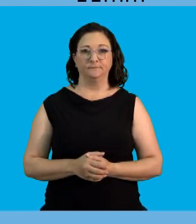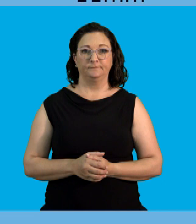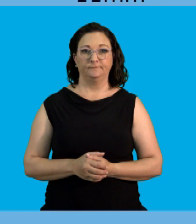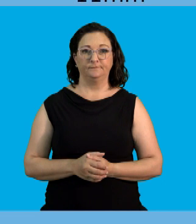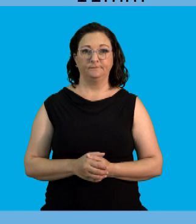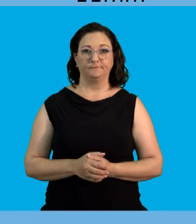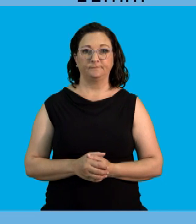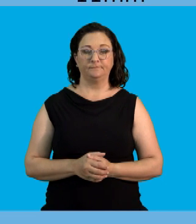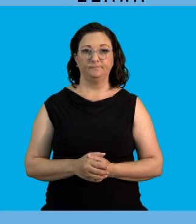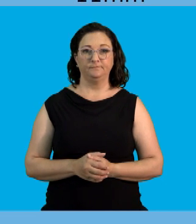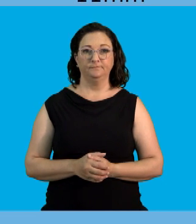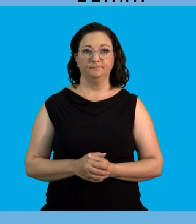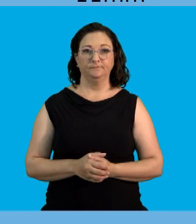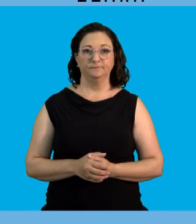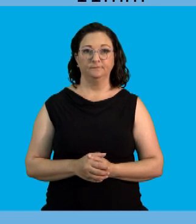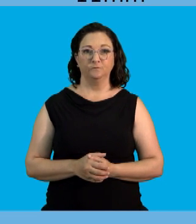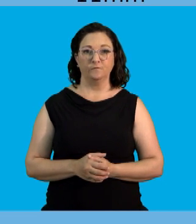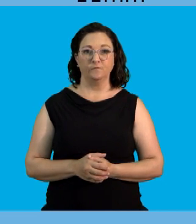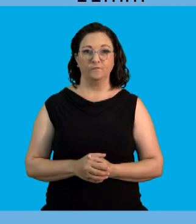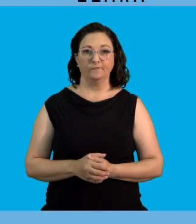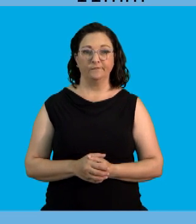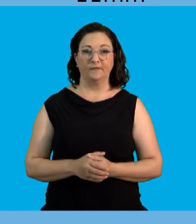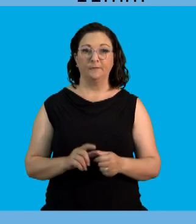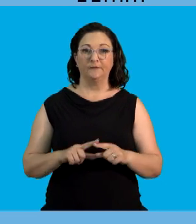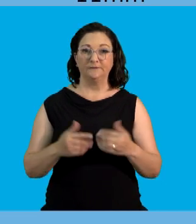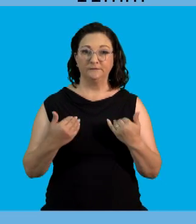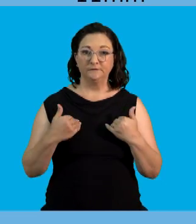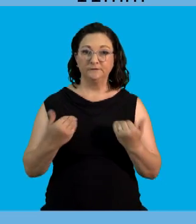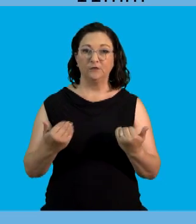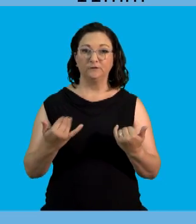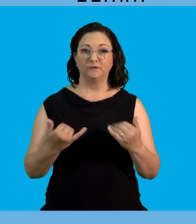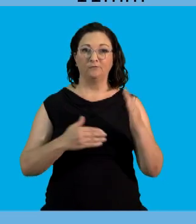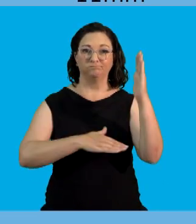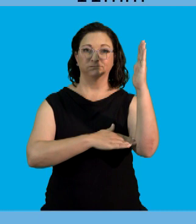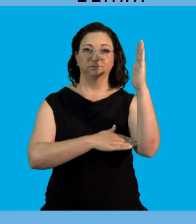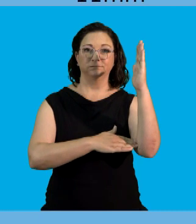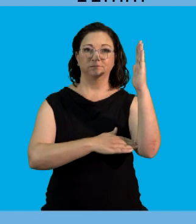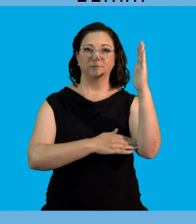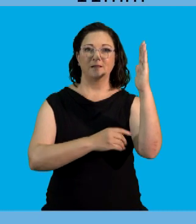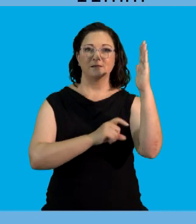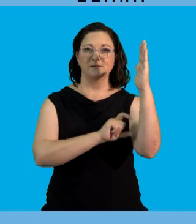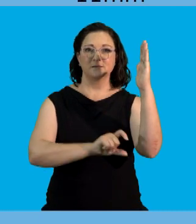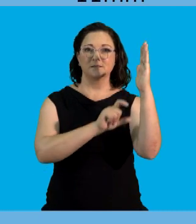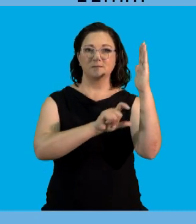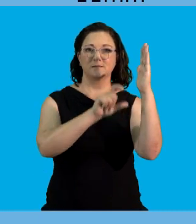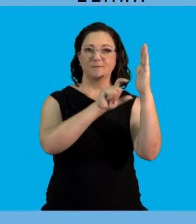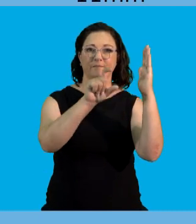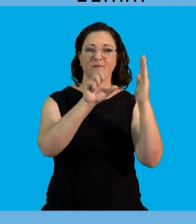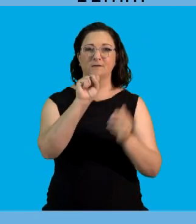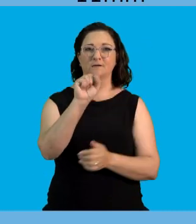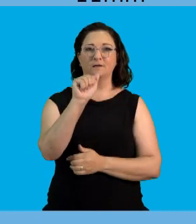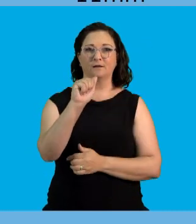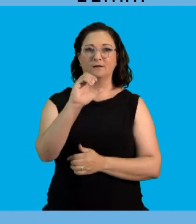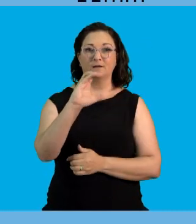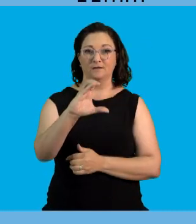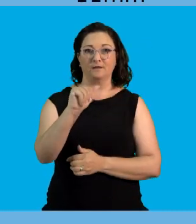So we are going to start off with the scaling of this graph, whereby we're seeing that the smallest number that we have is 10